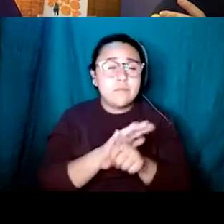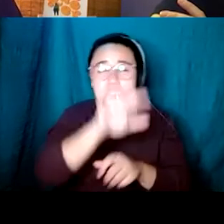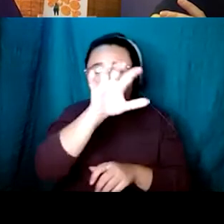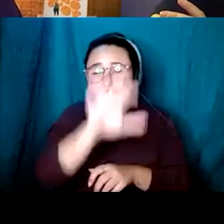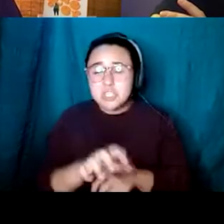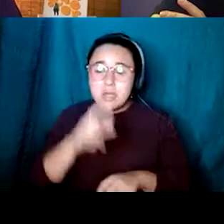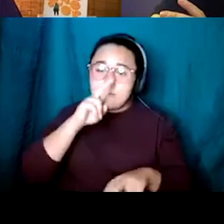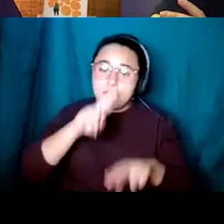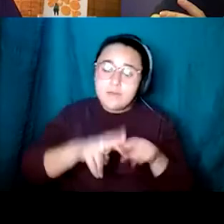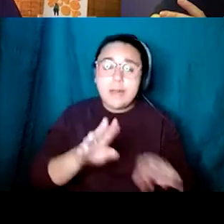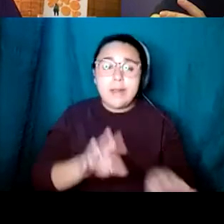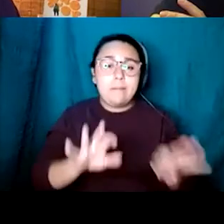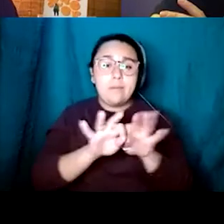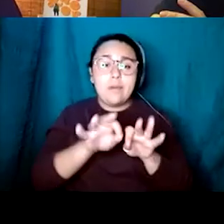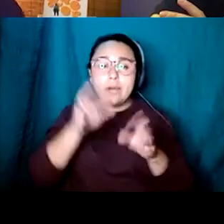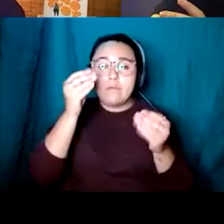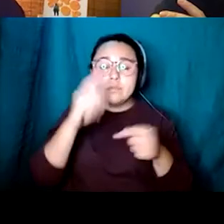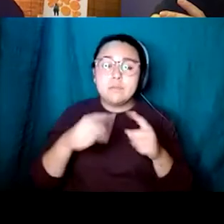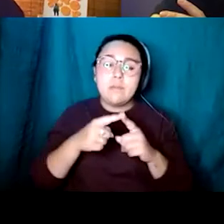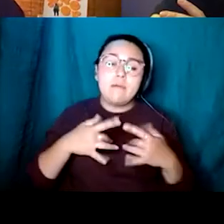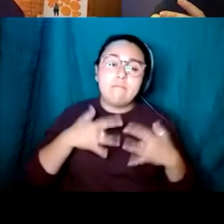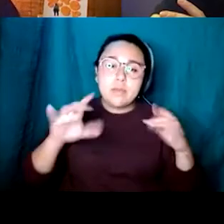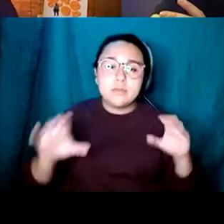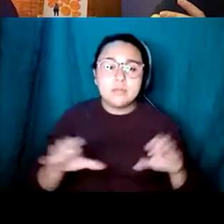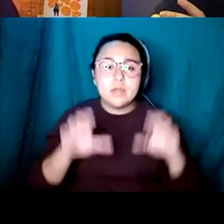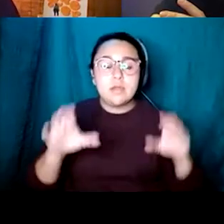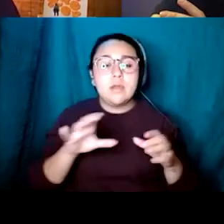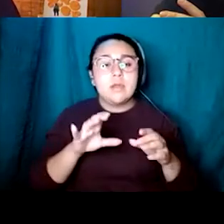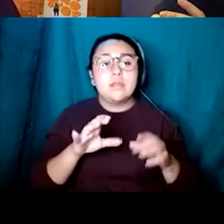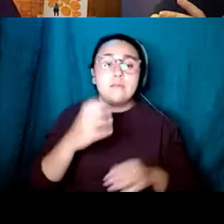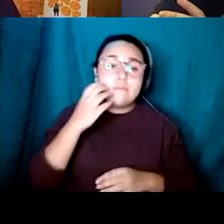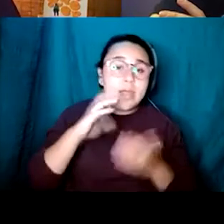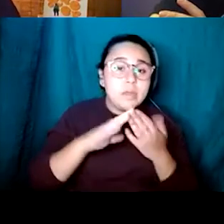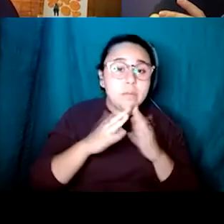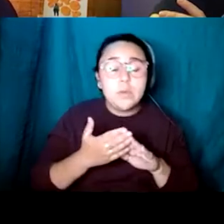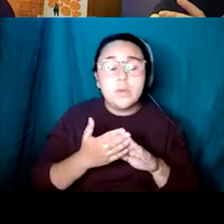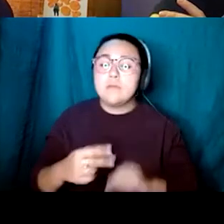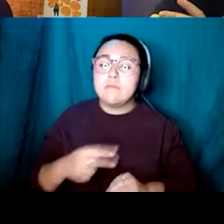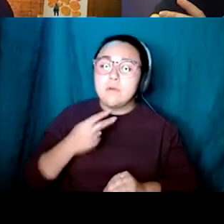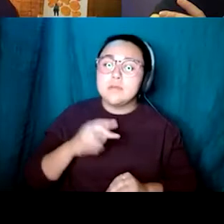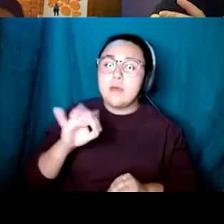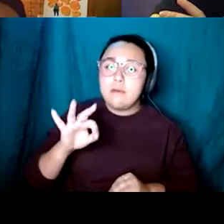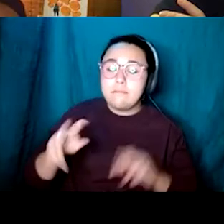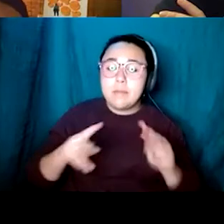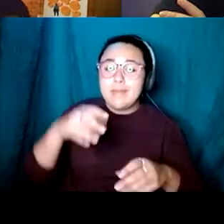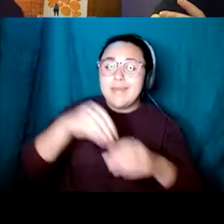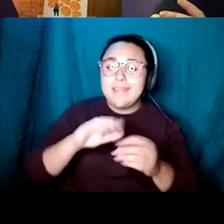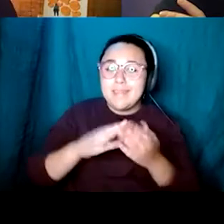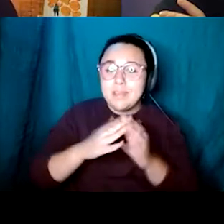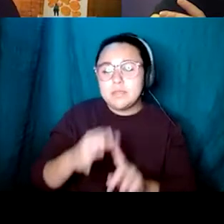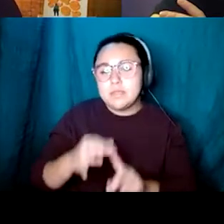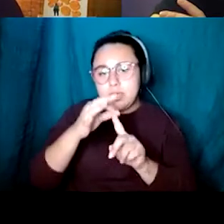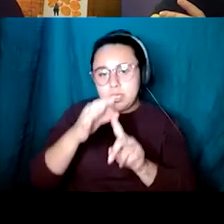important information about events and activities going on in Fat community, the voices of people in our community, especially